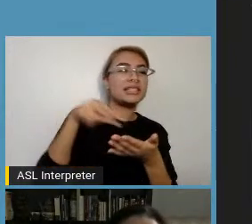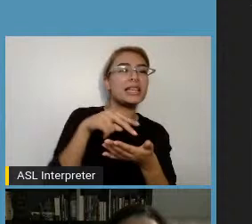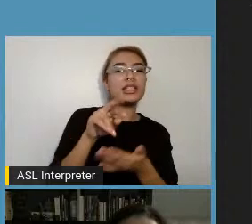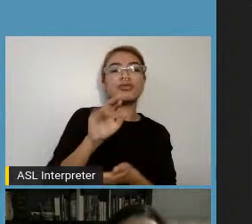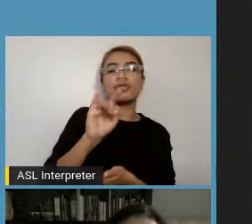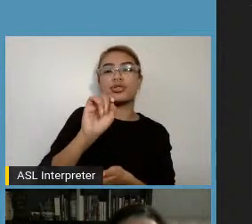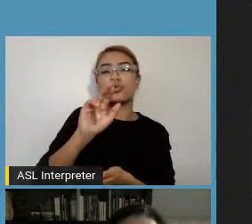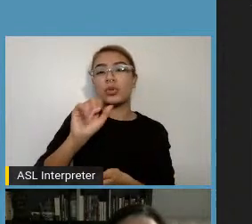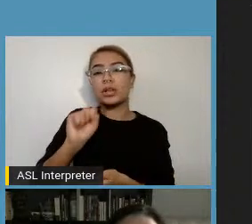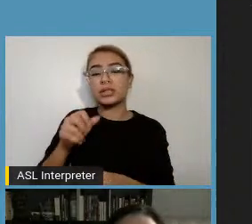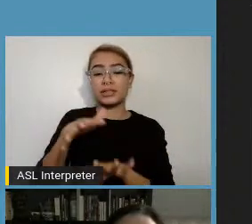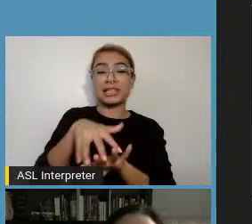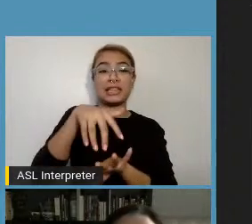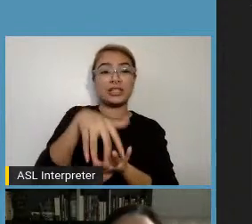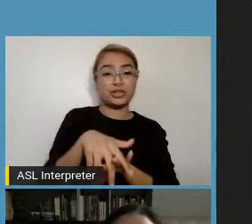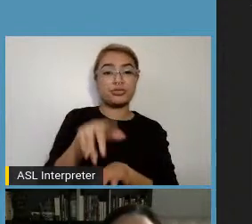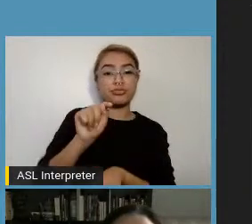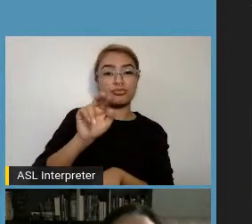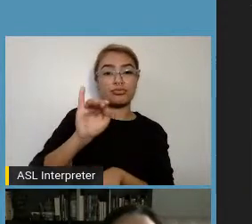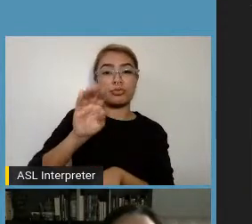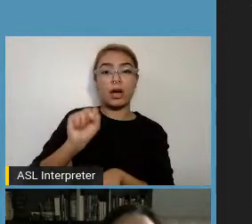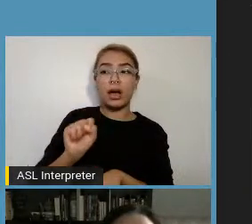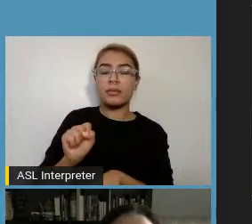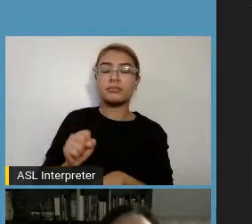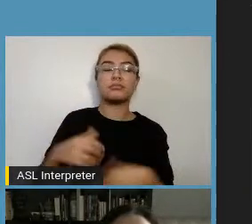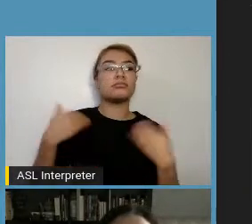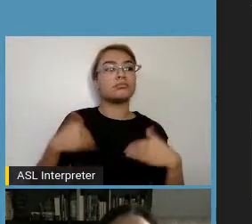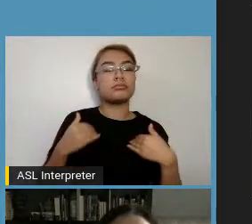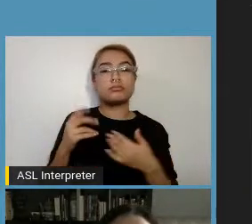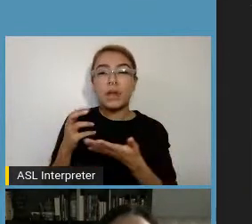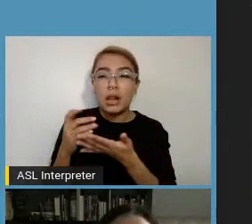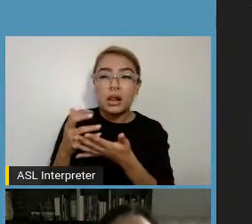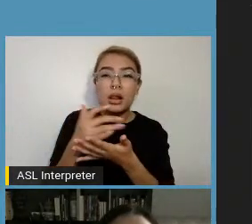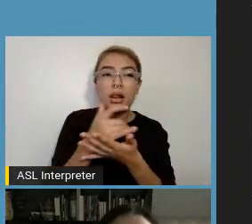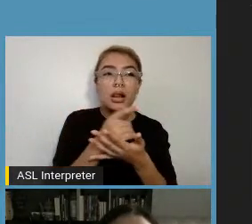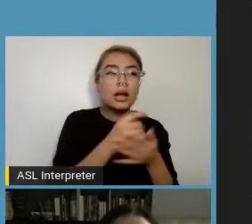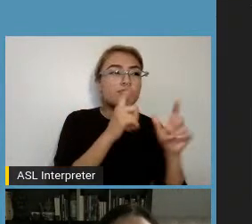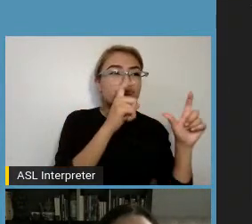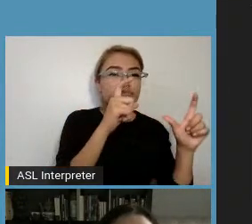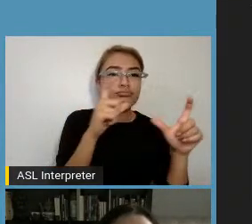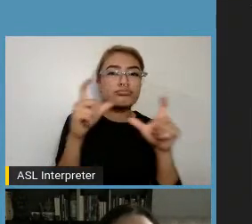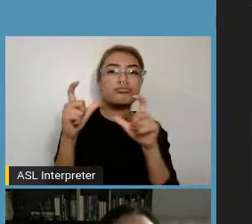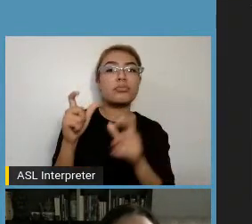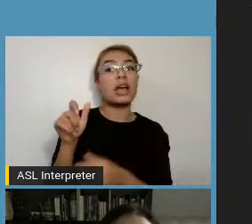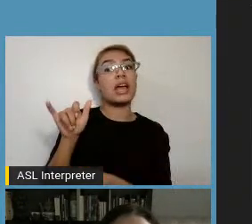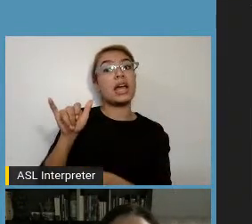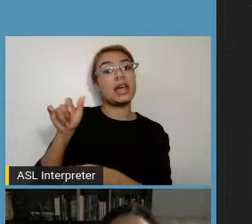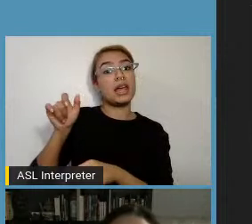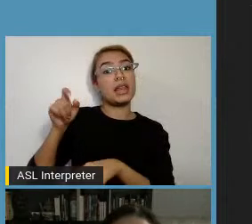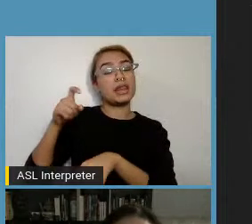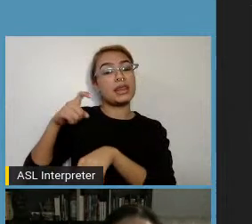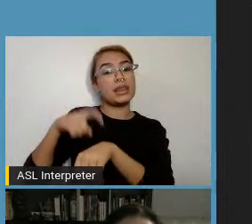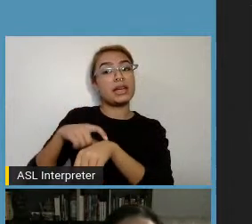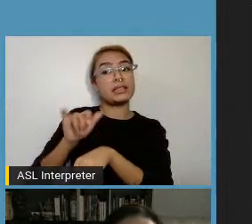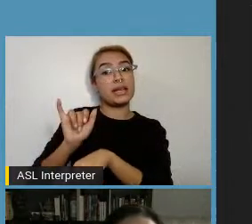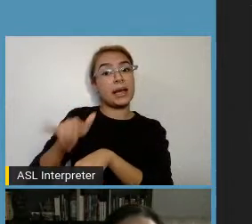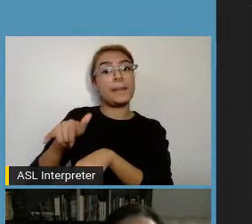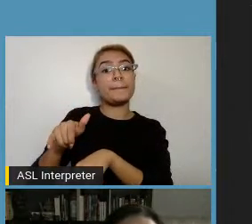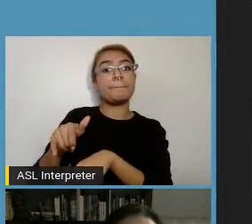Native American tribes. And this was at a time where it was illegal for them to perform their bear